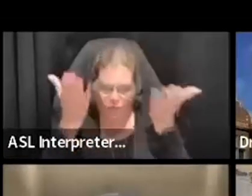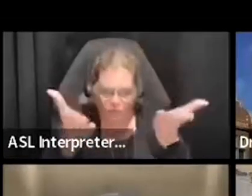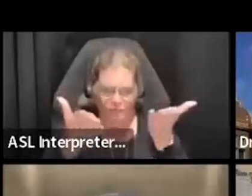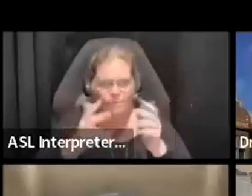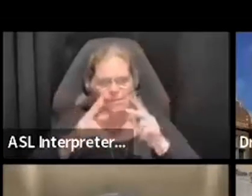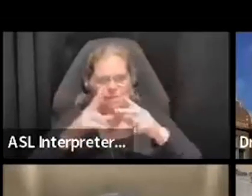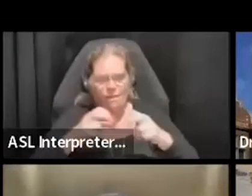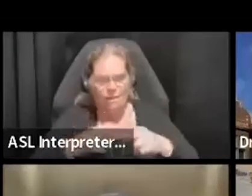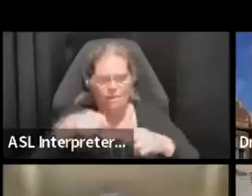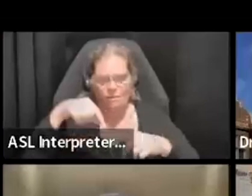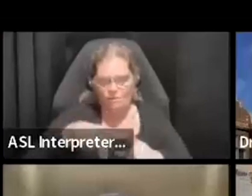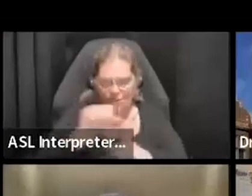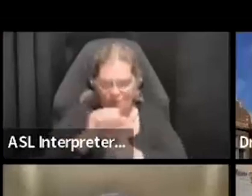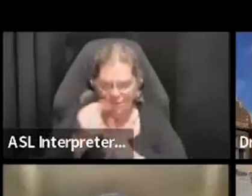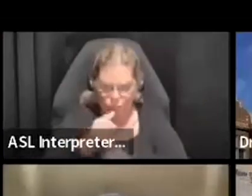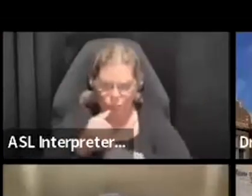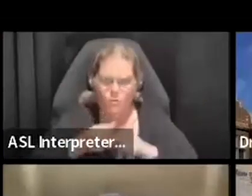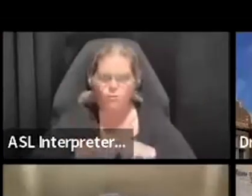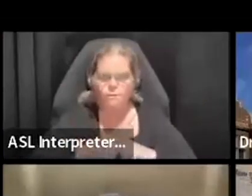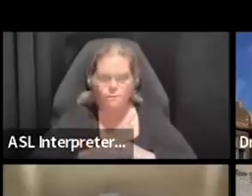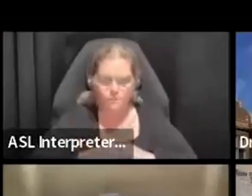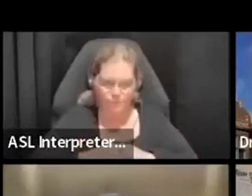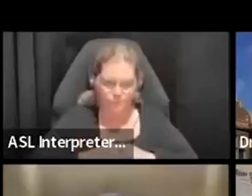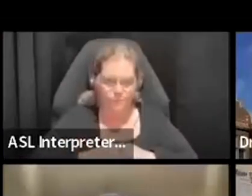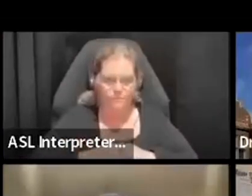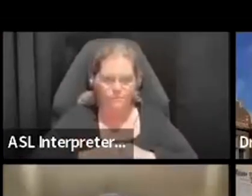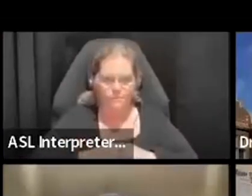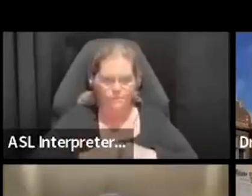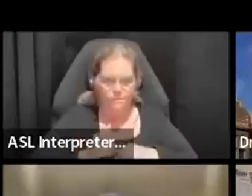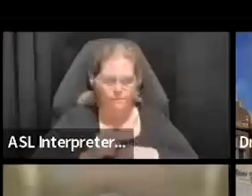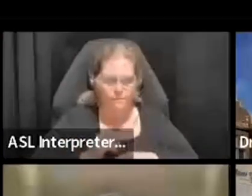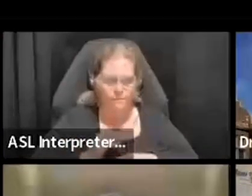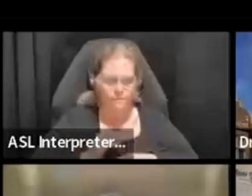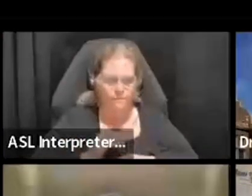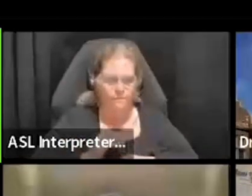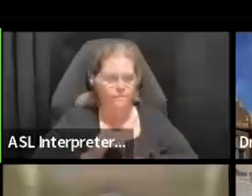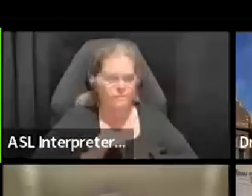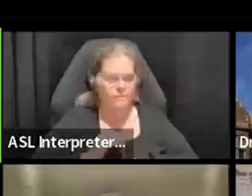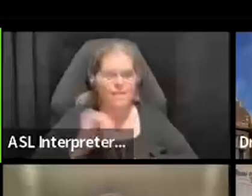of the situation came out. So at least on a sample of one,